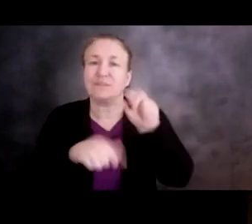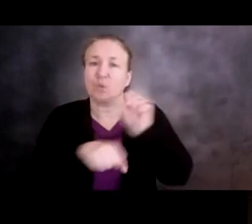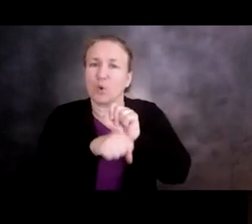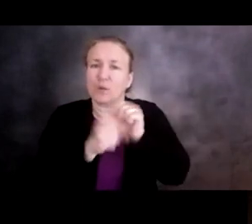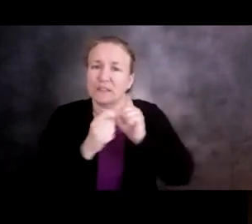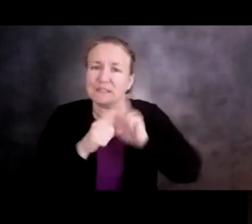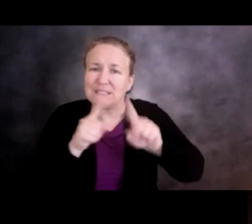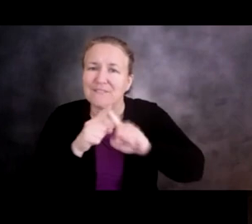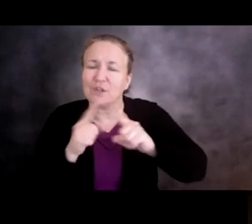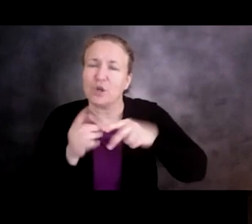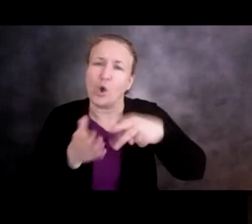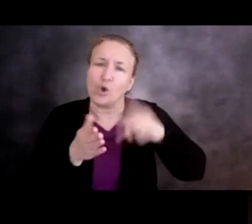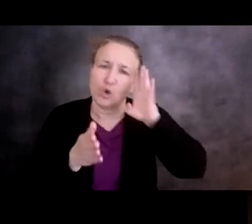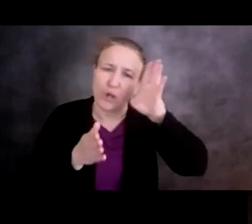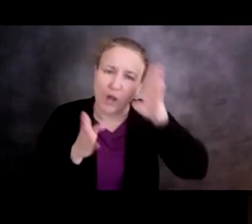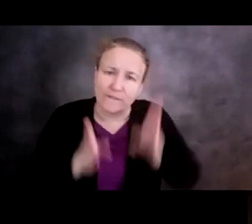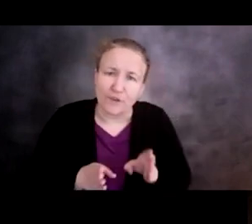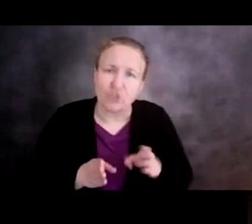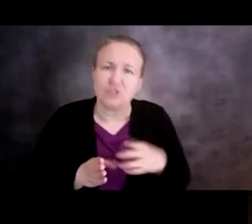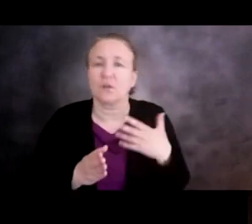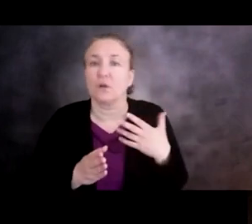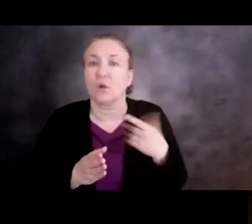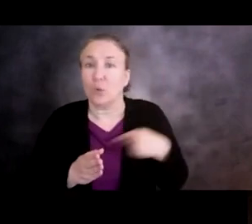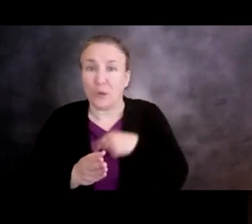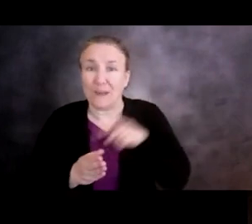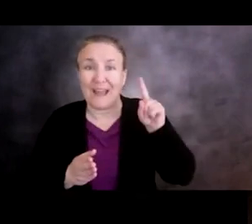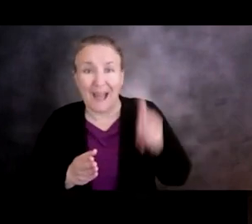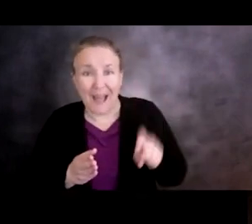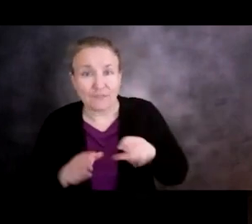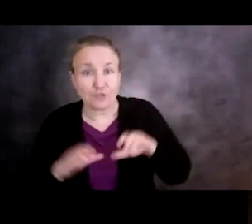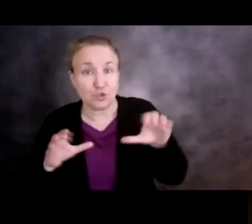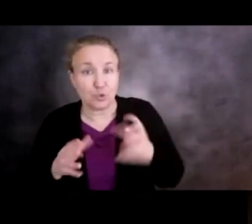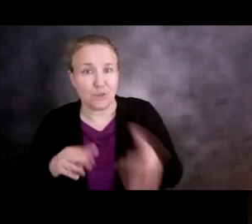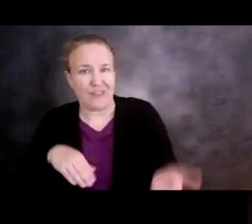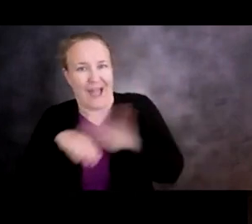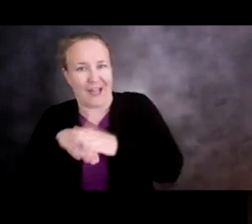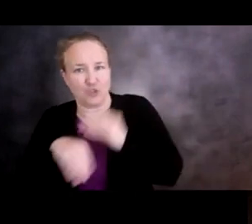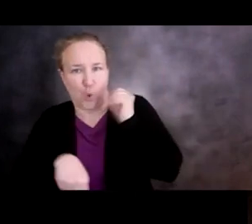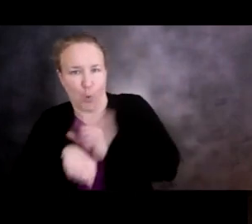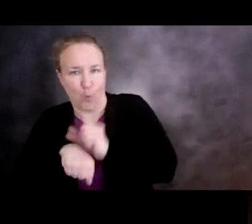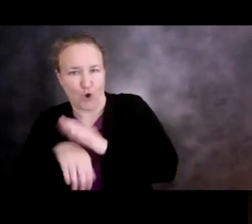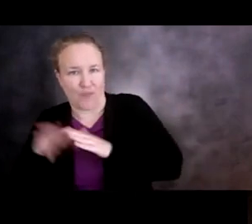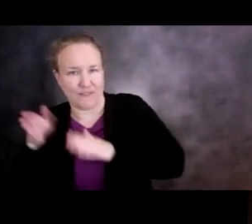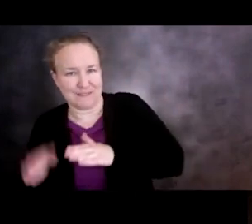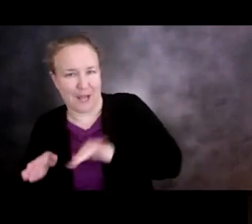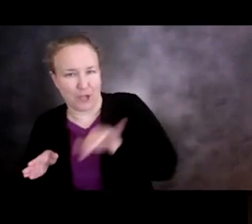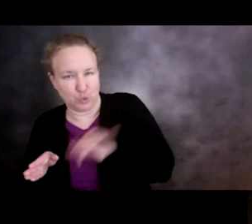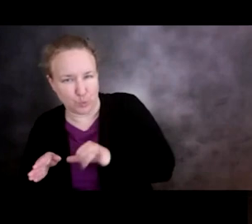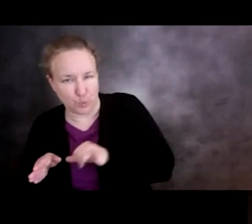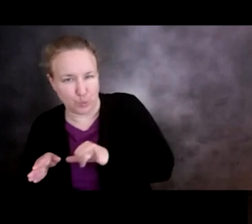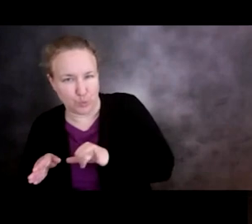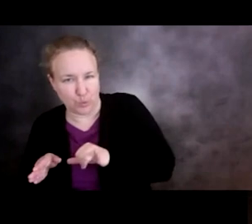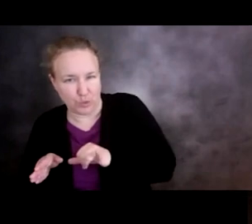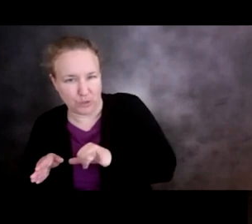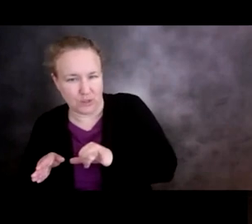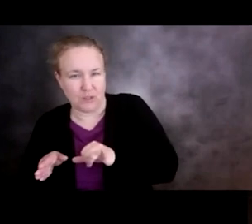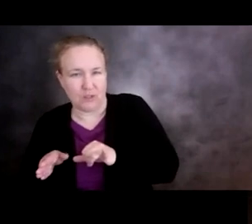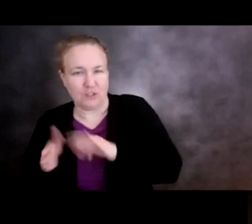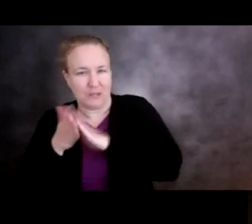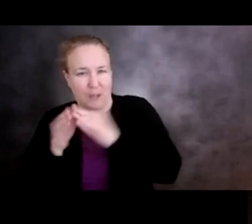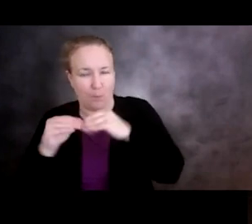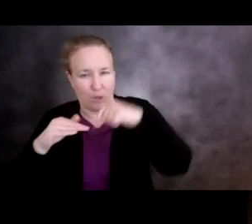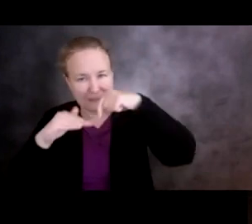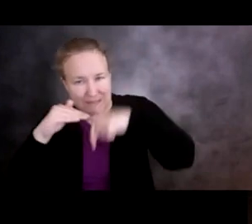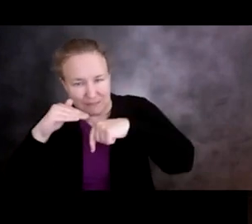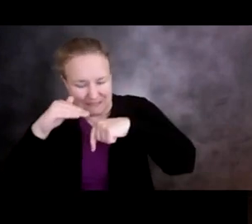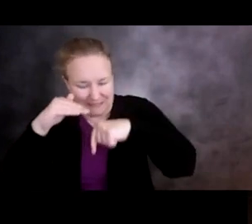different choreographers, like we have to do the extra homework on this side to dive even more deeper